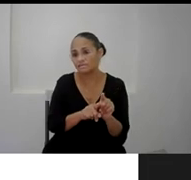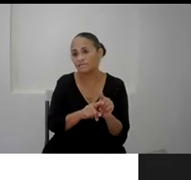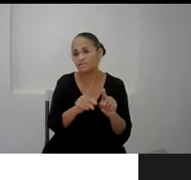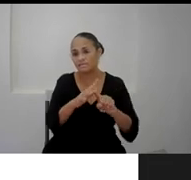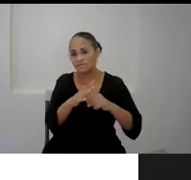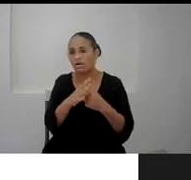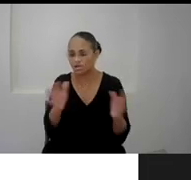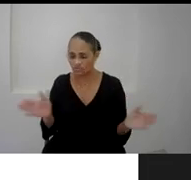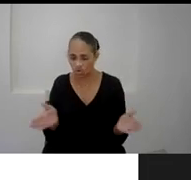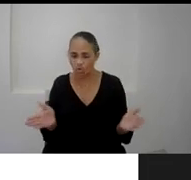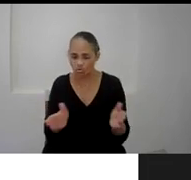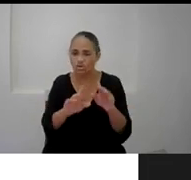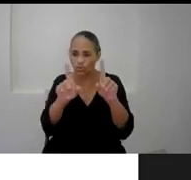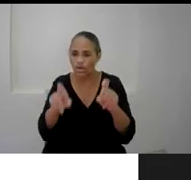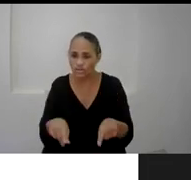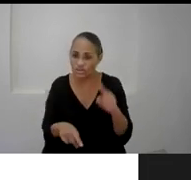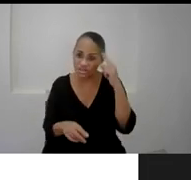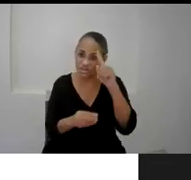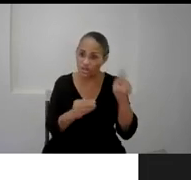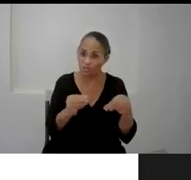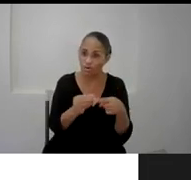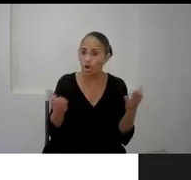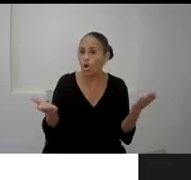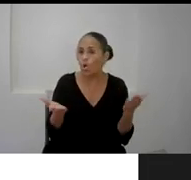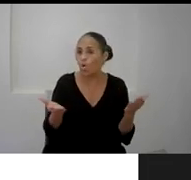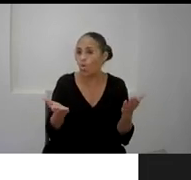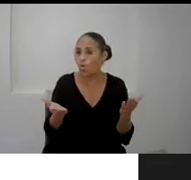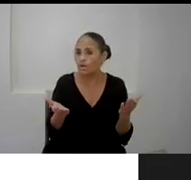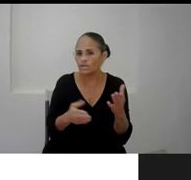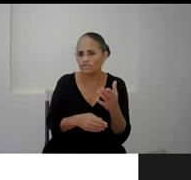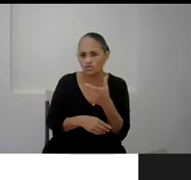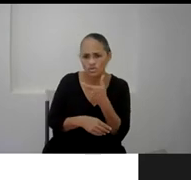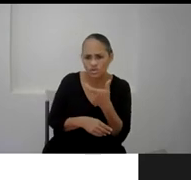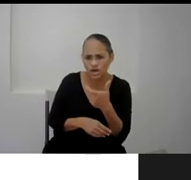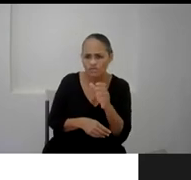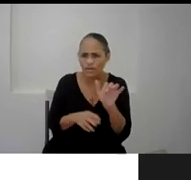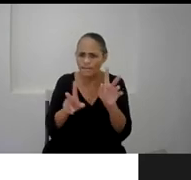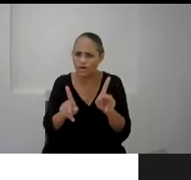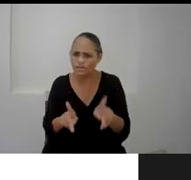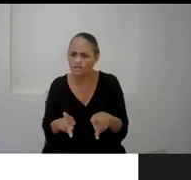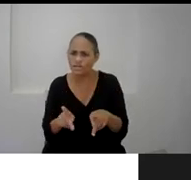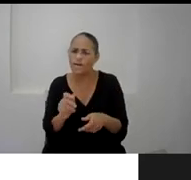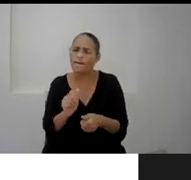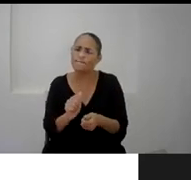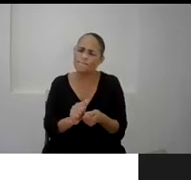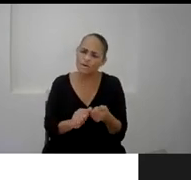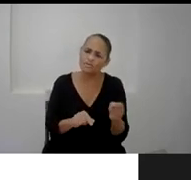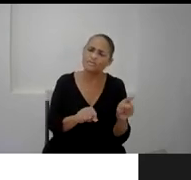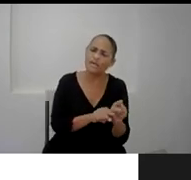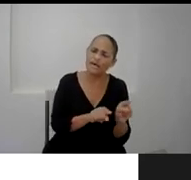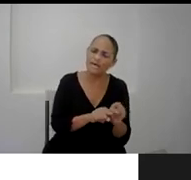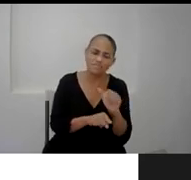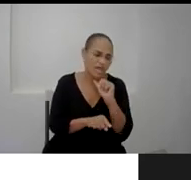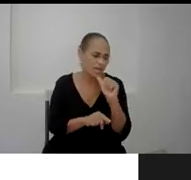think about what have you observed that this person seems the most like, if they're not able to tell